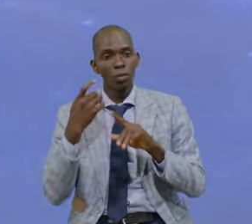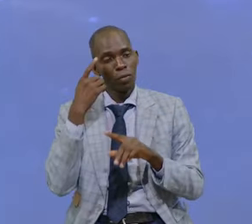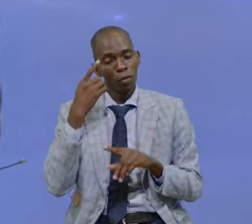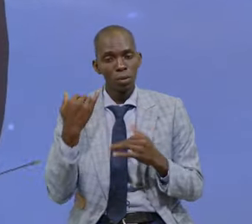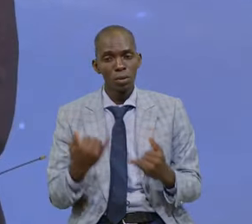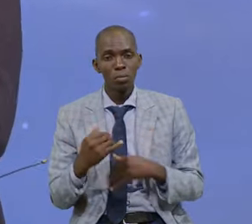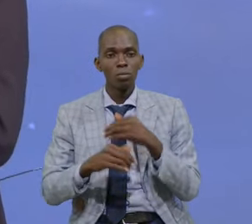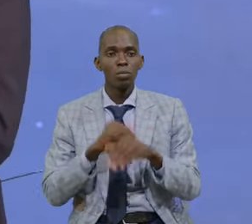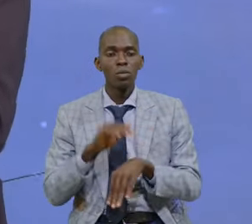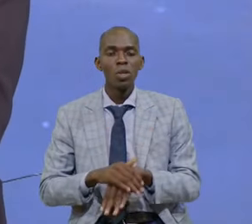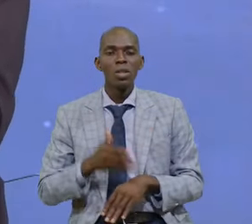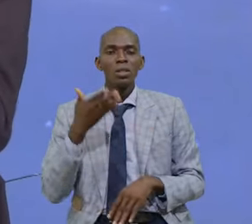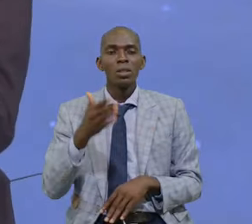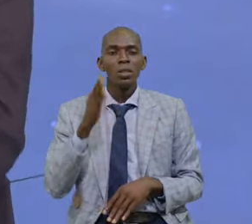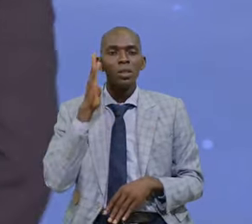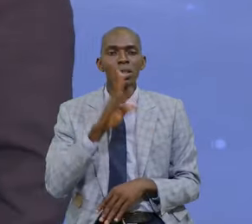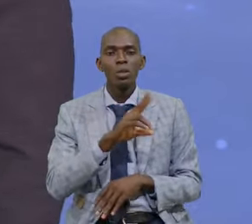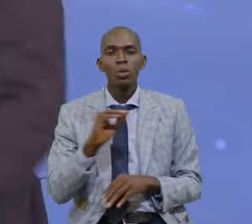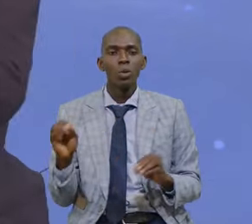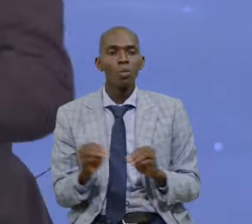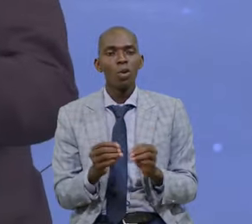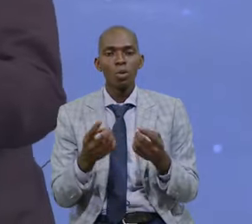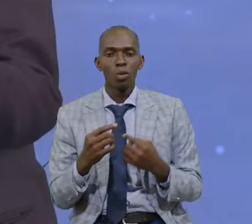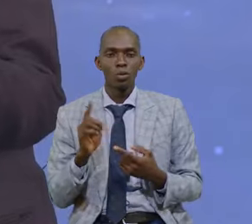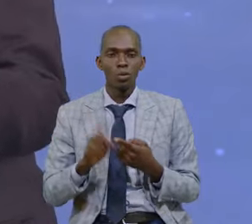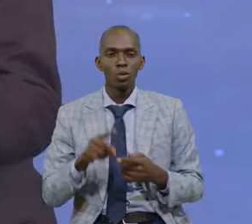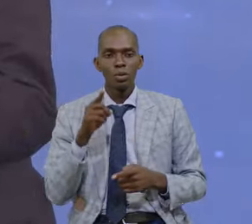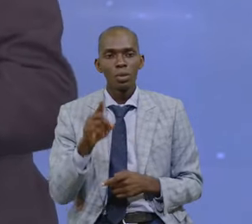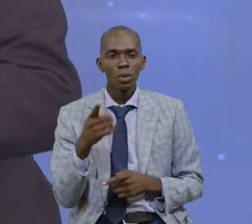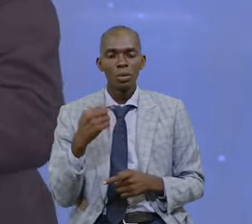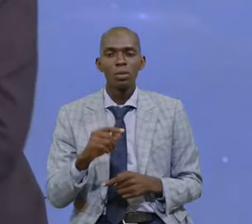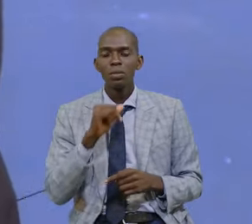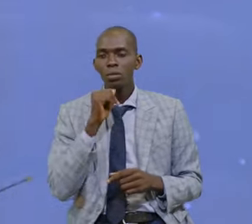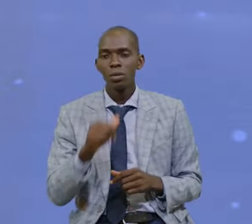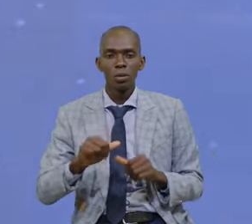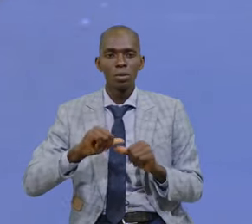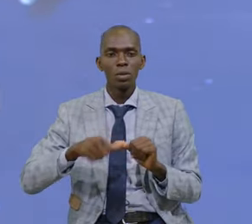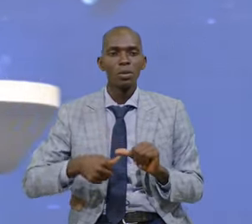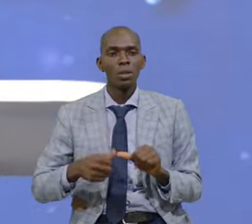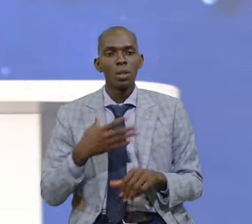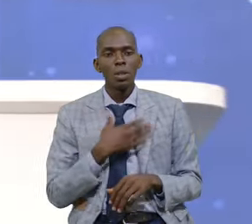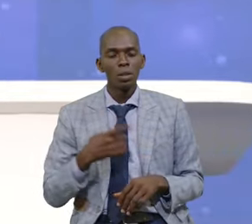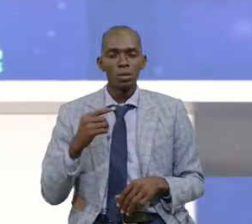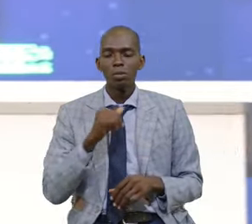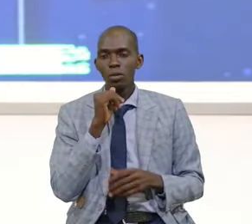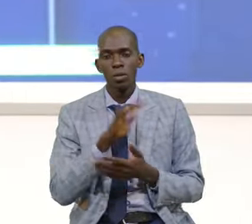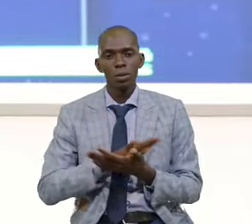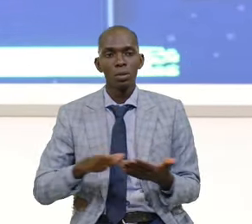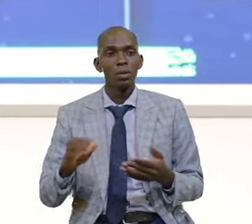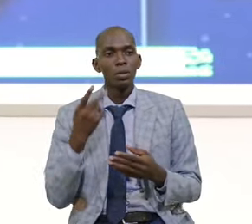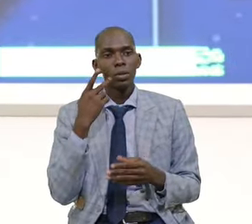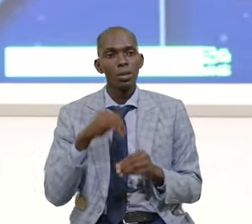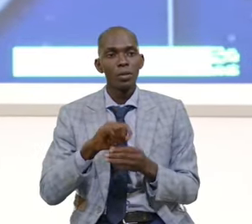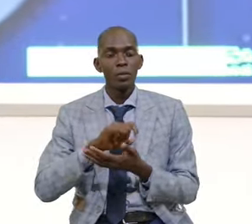shall no more come into thee the uncircumcised and the unclean. Look at verse 2. In